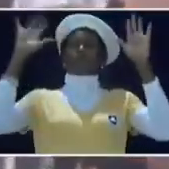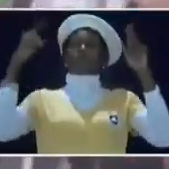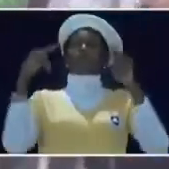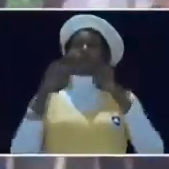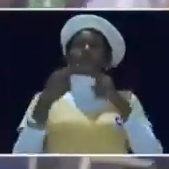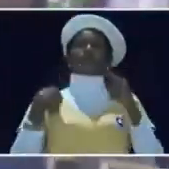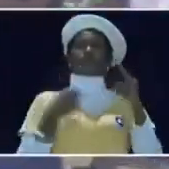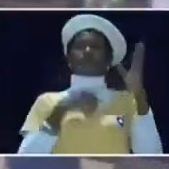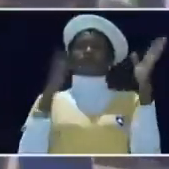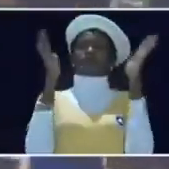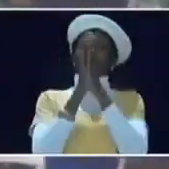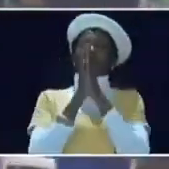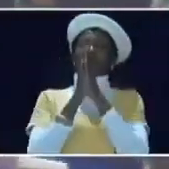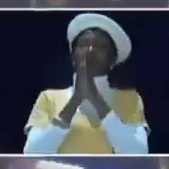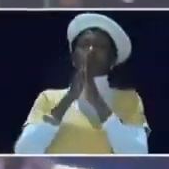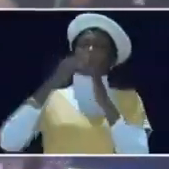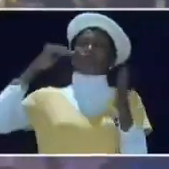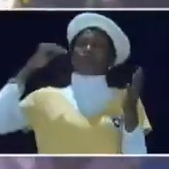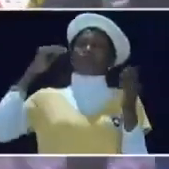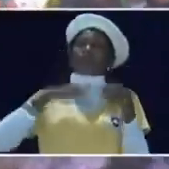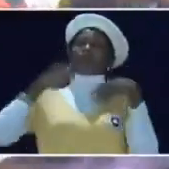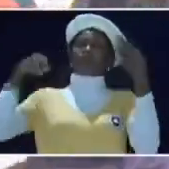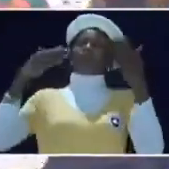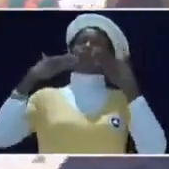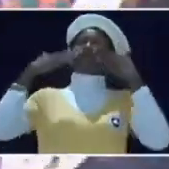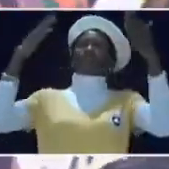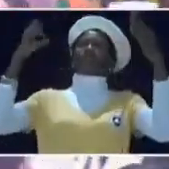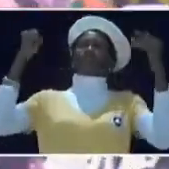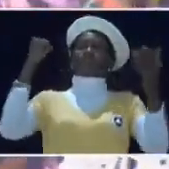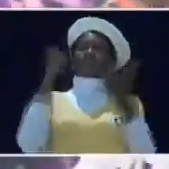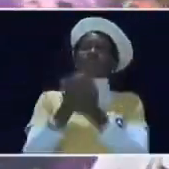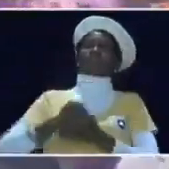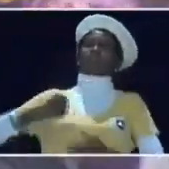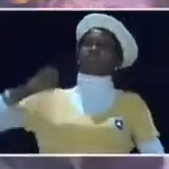we have prayed and given thanks. Amen.